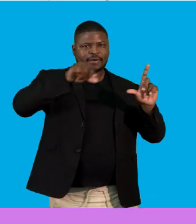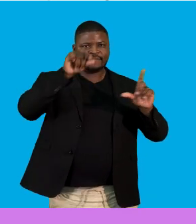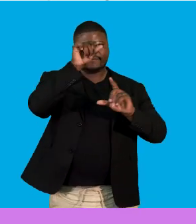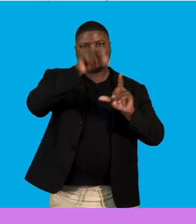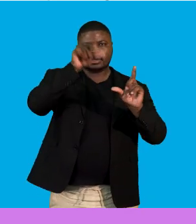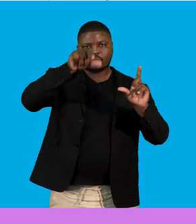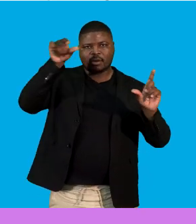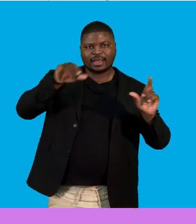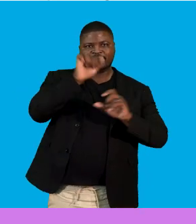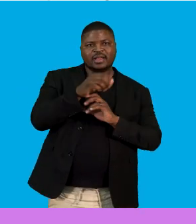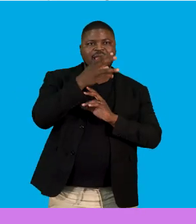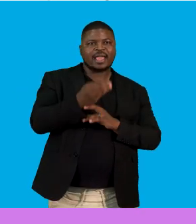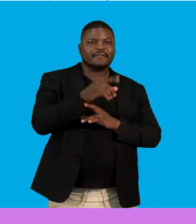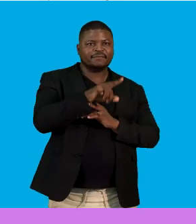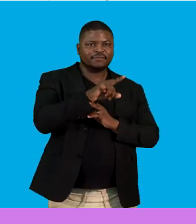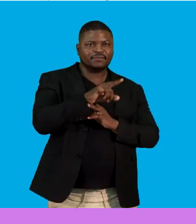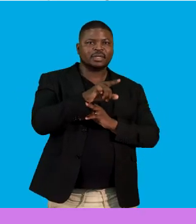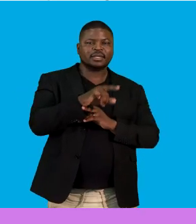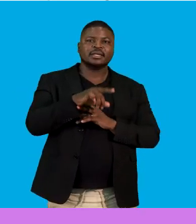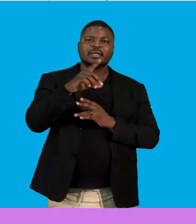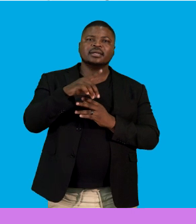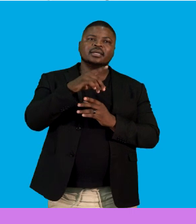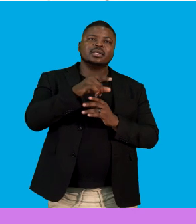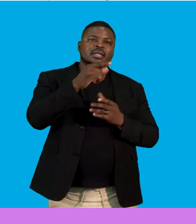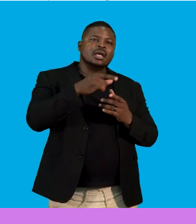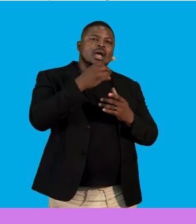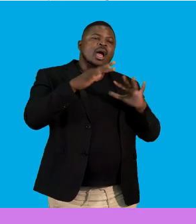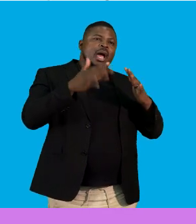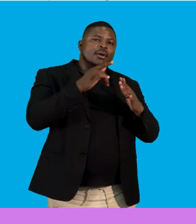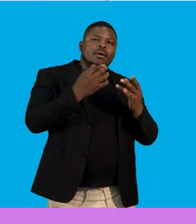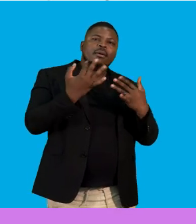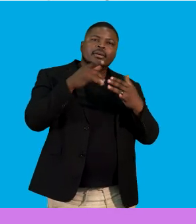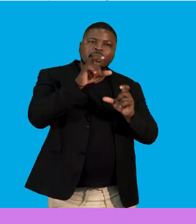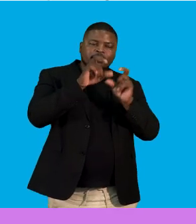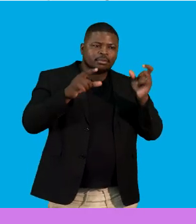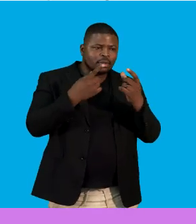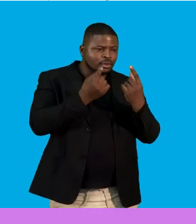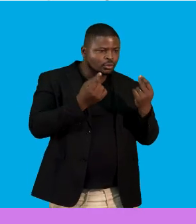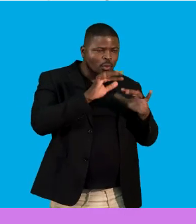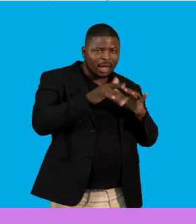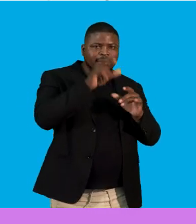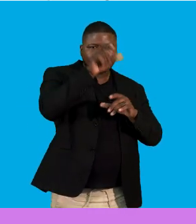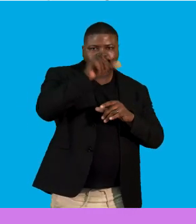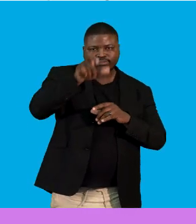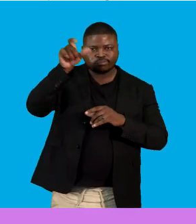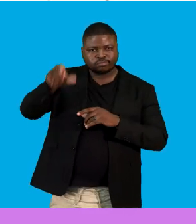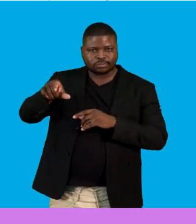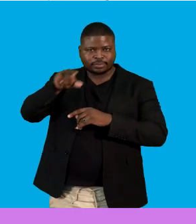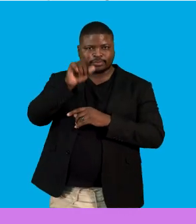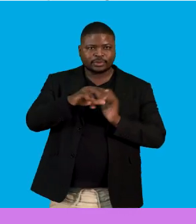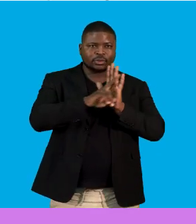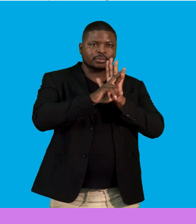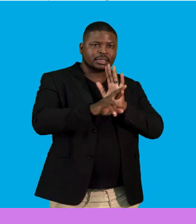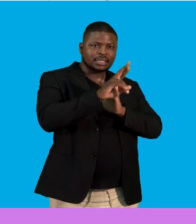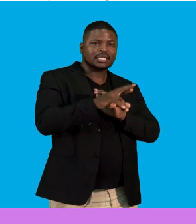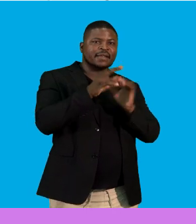a graph that shows the frequency of one data value per category by means of bars used for discrete categorical data. We are